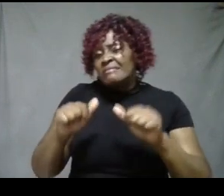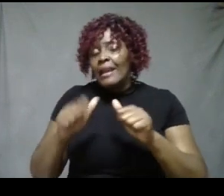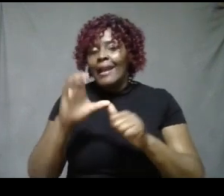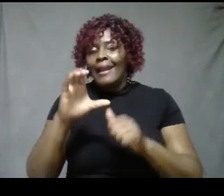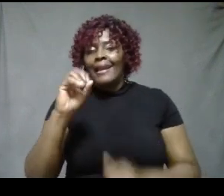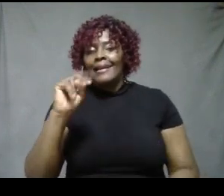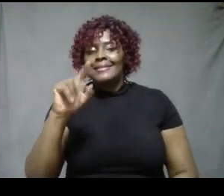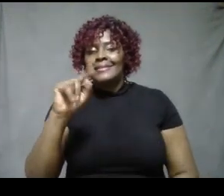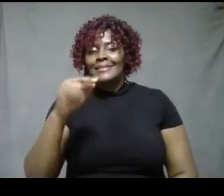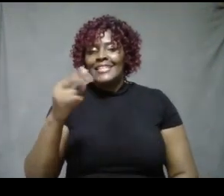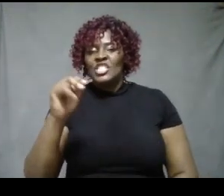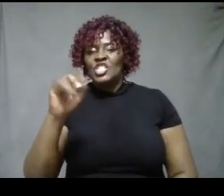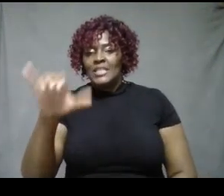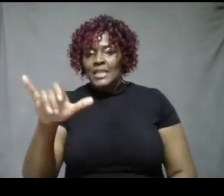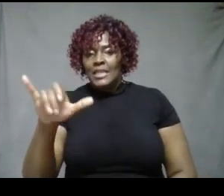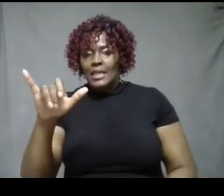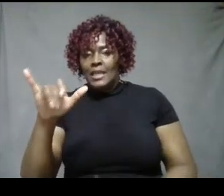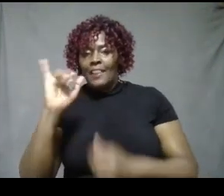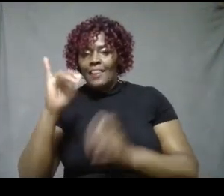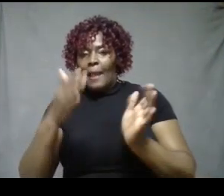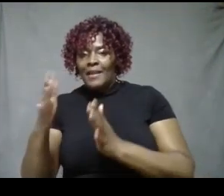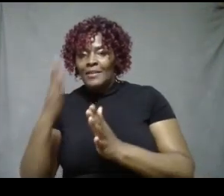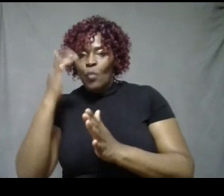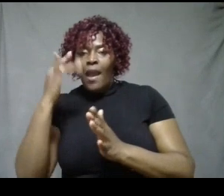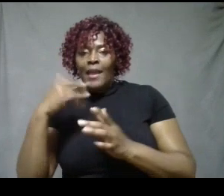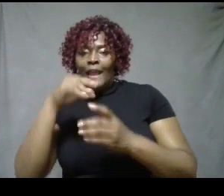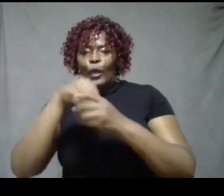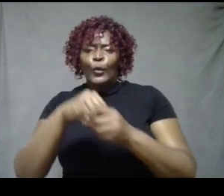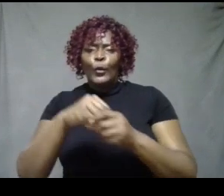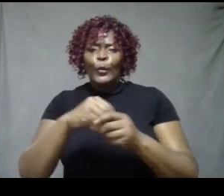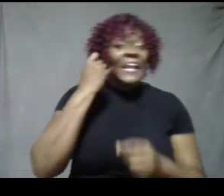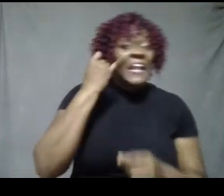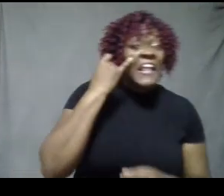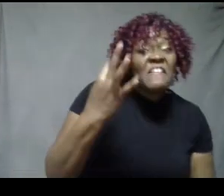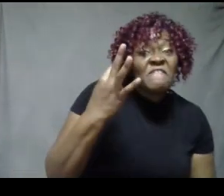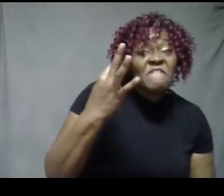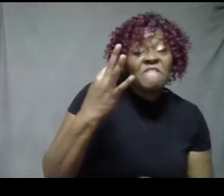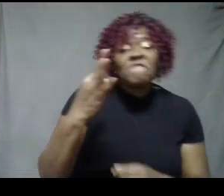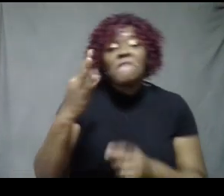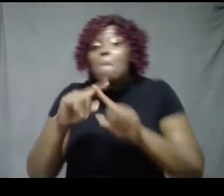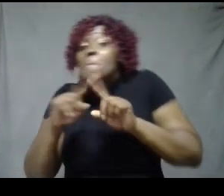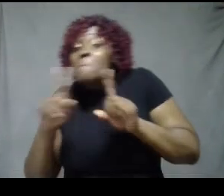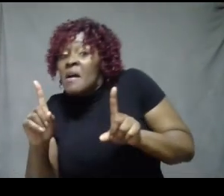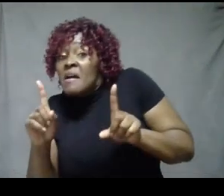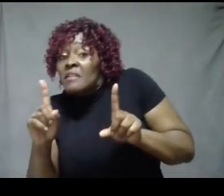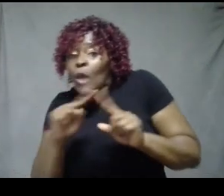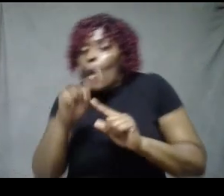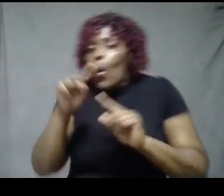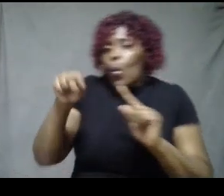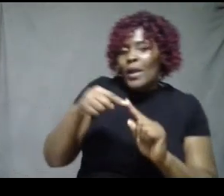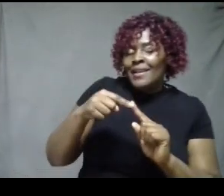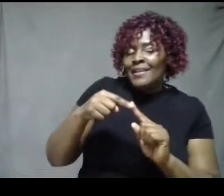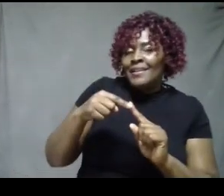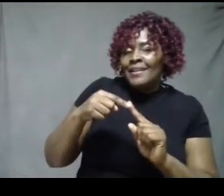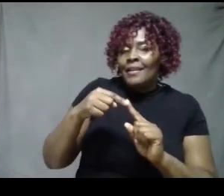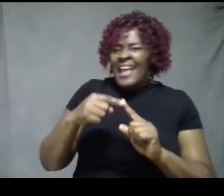Because there's words like if and but and when. And those things make me nervous because they're not